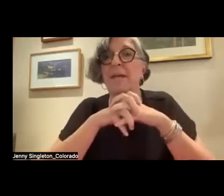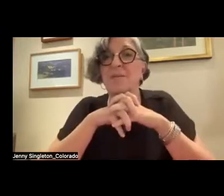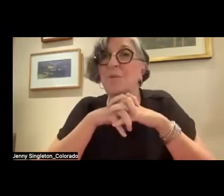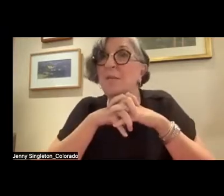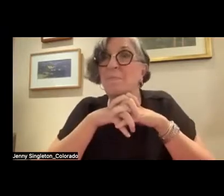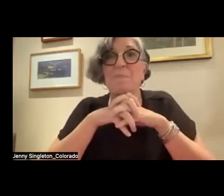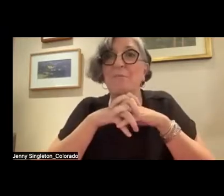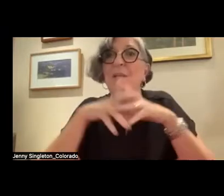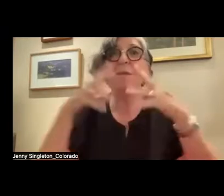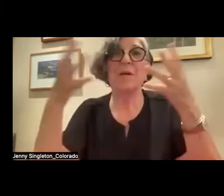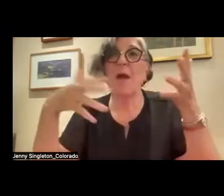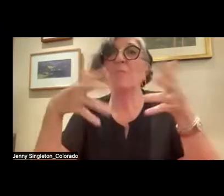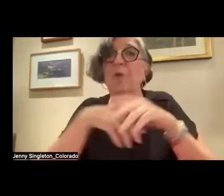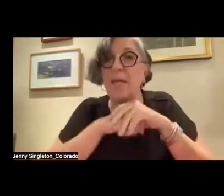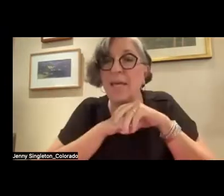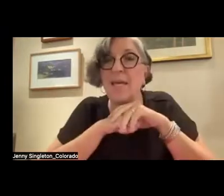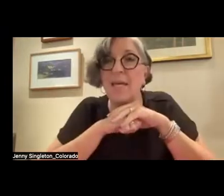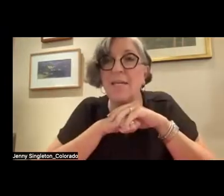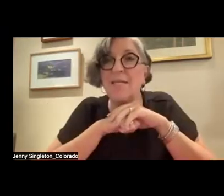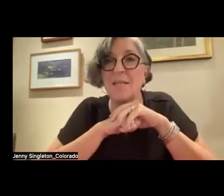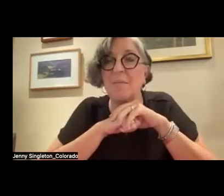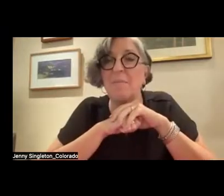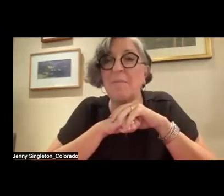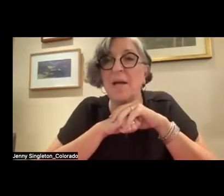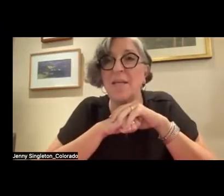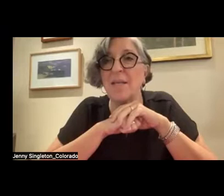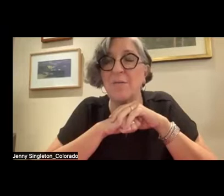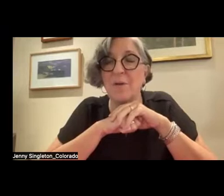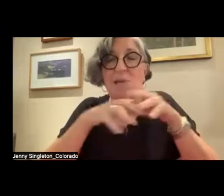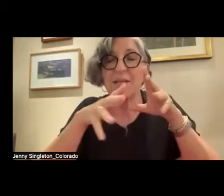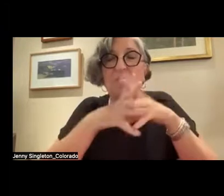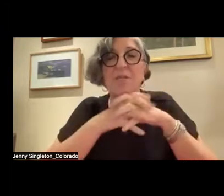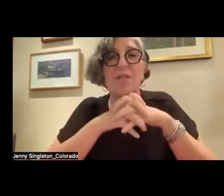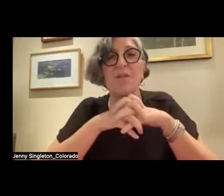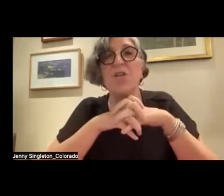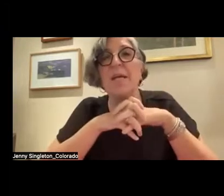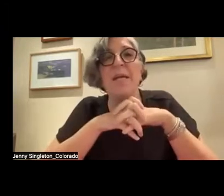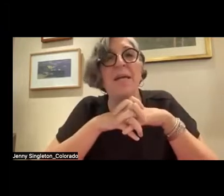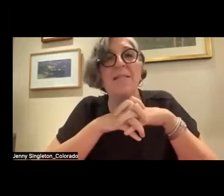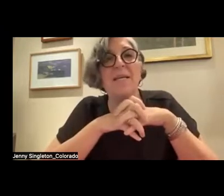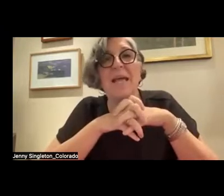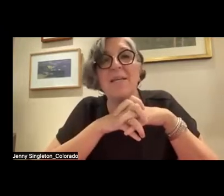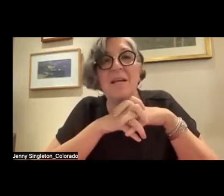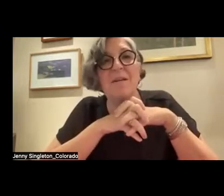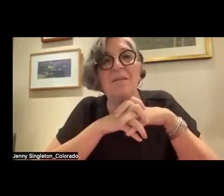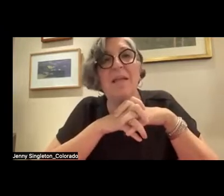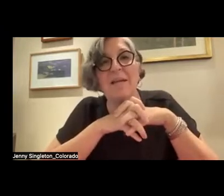database that is really been groundbreaking in some sign language ASL research. It's